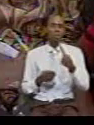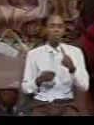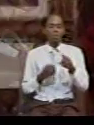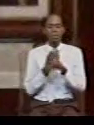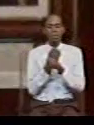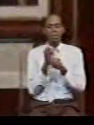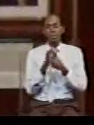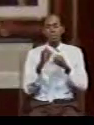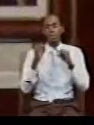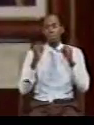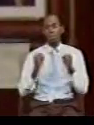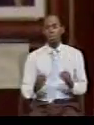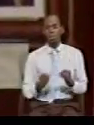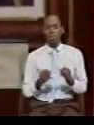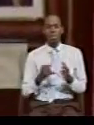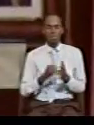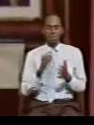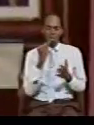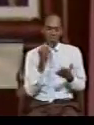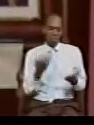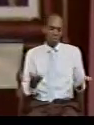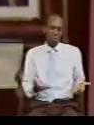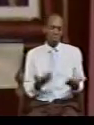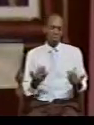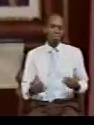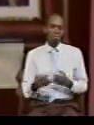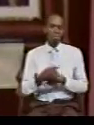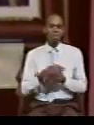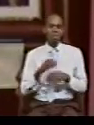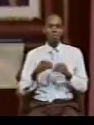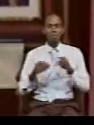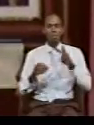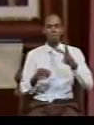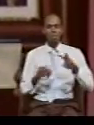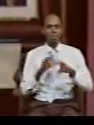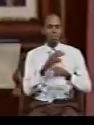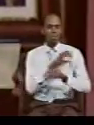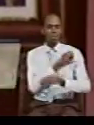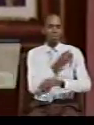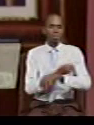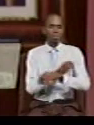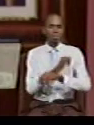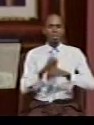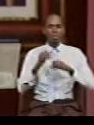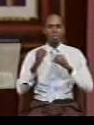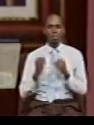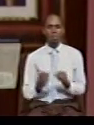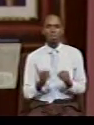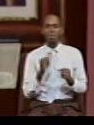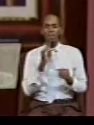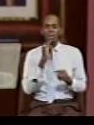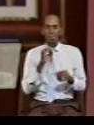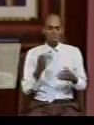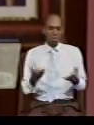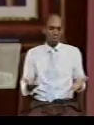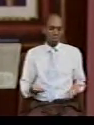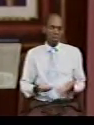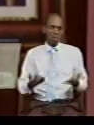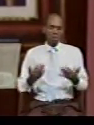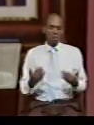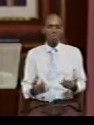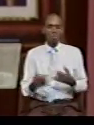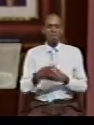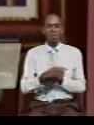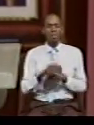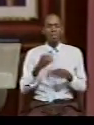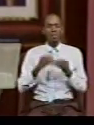saving power is available here today. Number two, strengthening power is available here today.